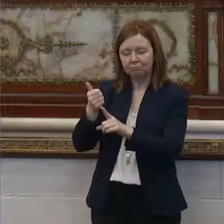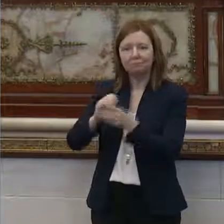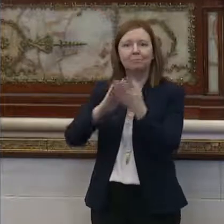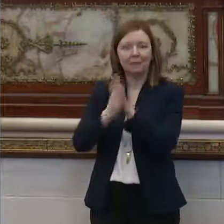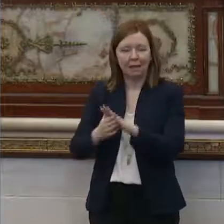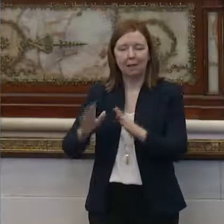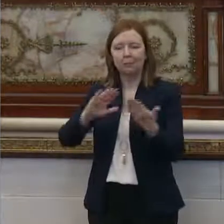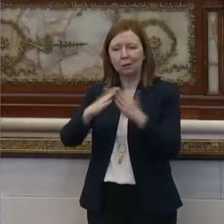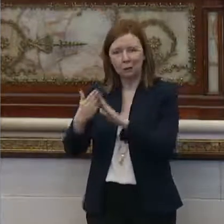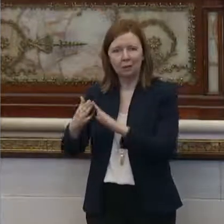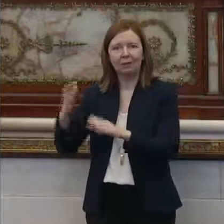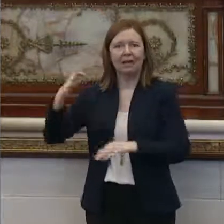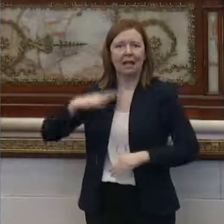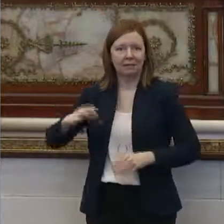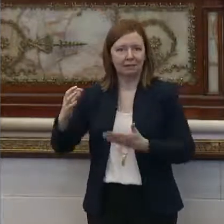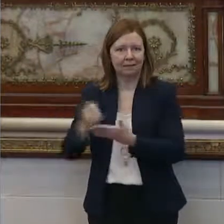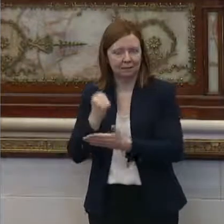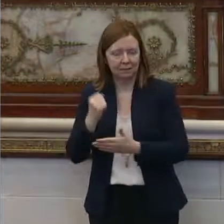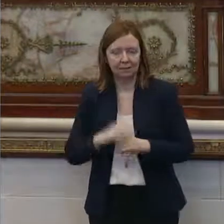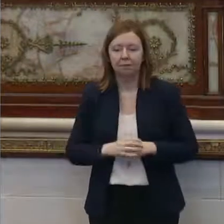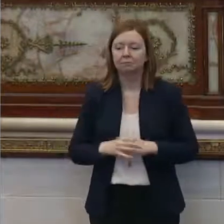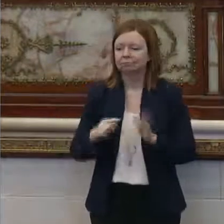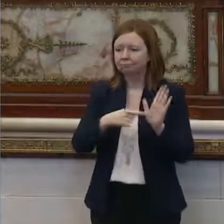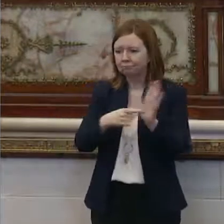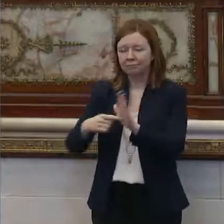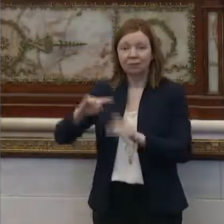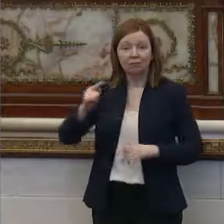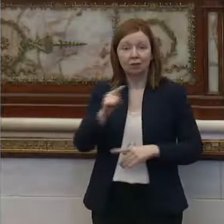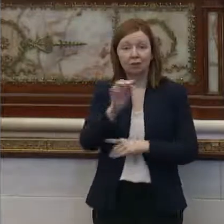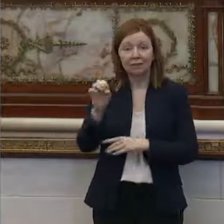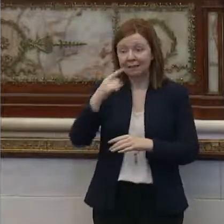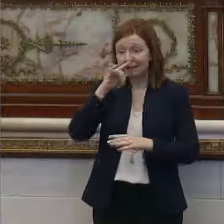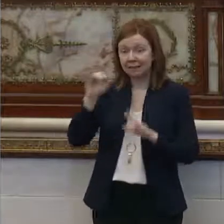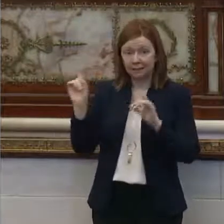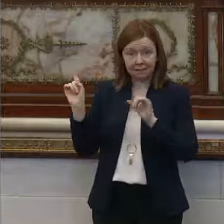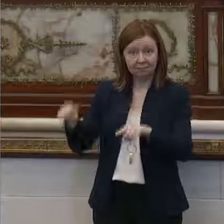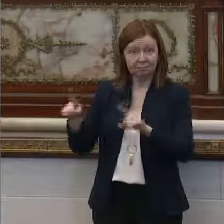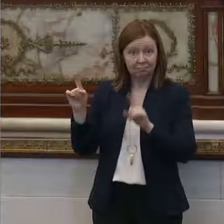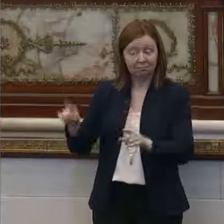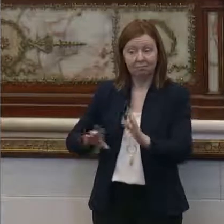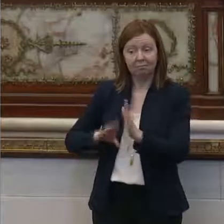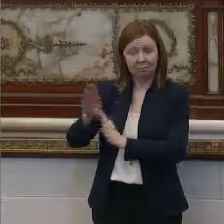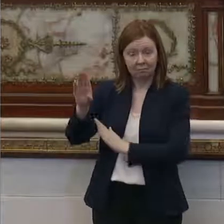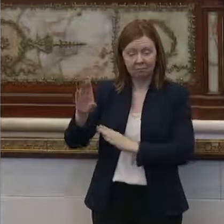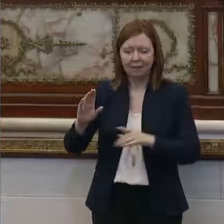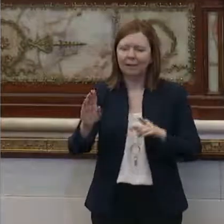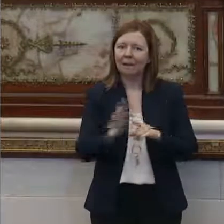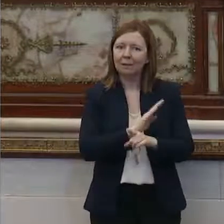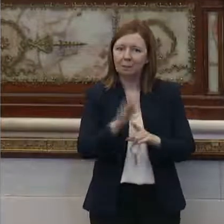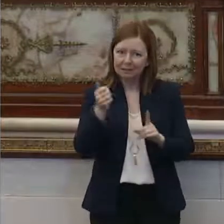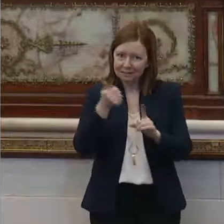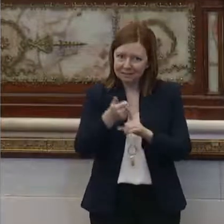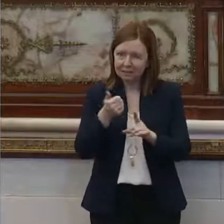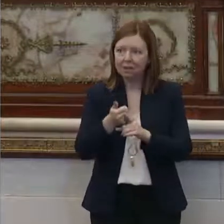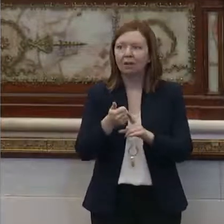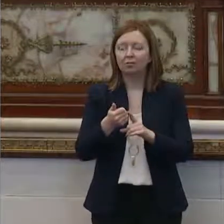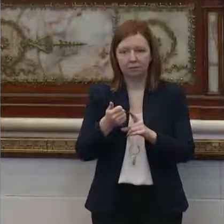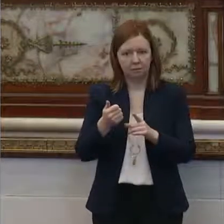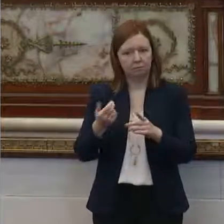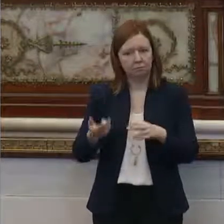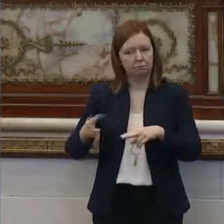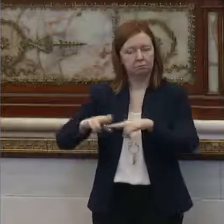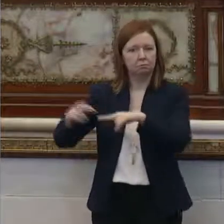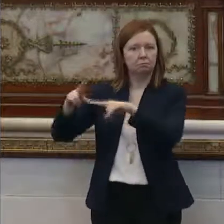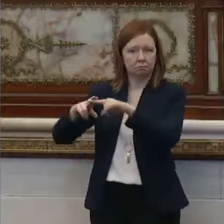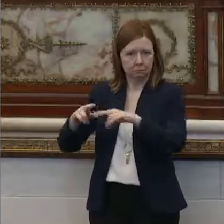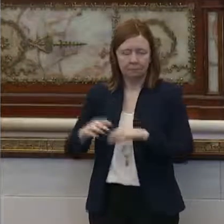a community asset, a stage for First Tee kids to develop, and a business which was not a burden on our nonprofit